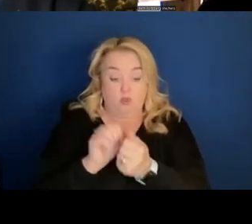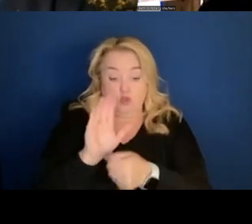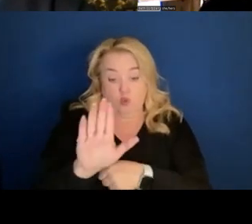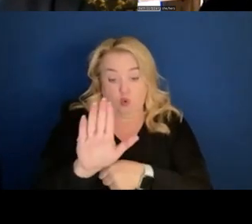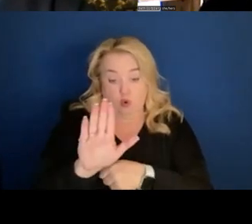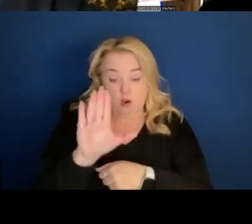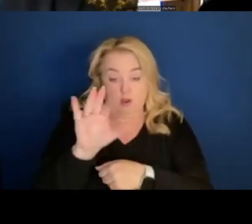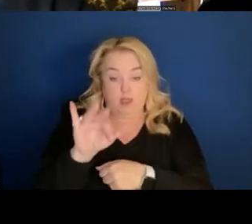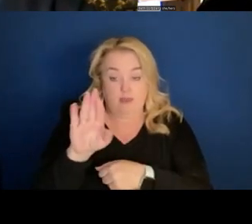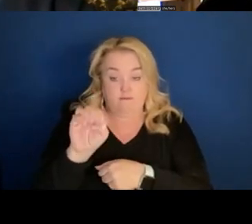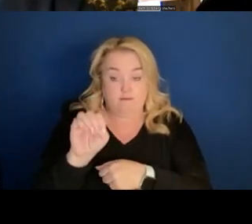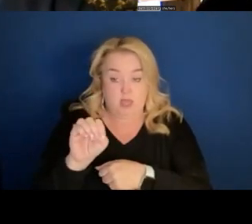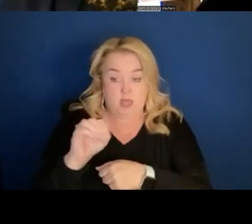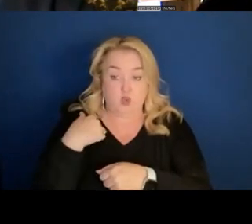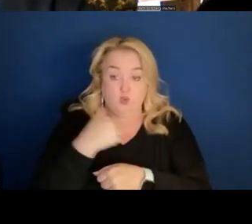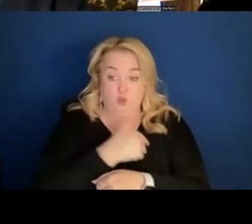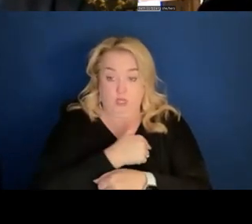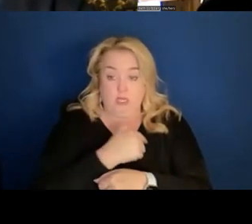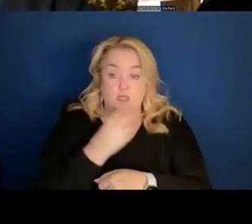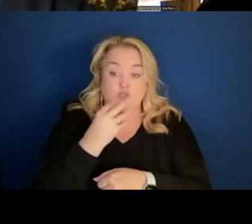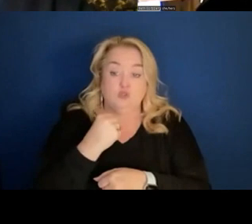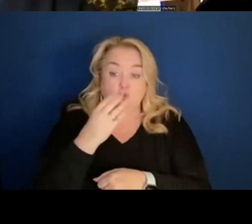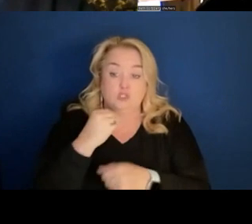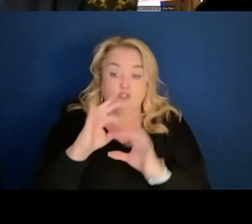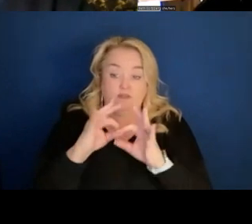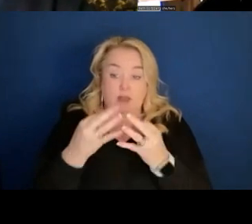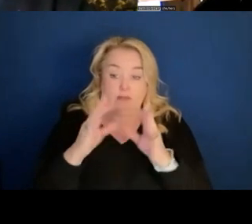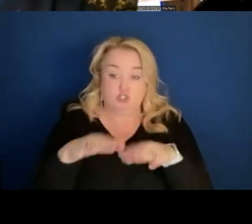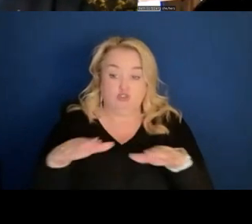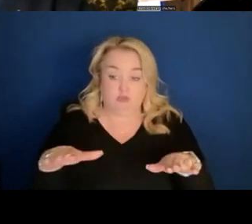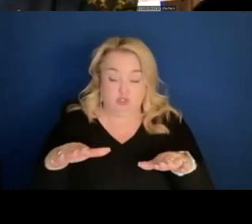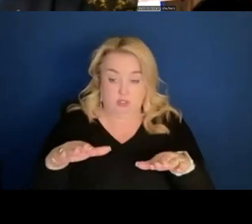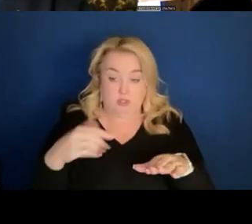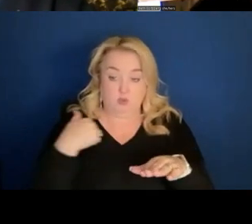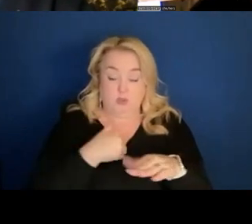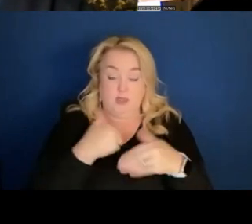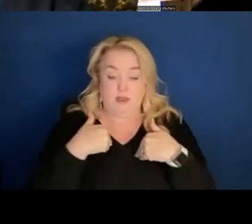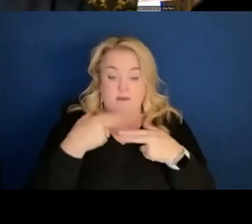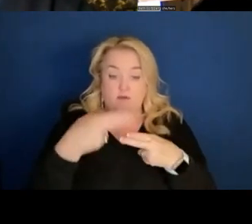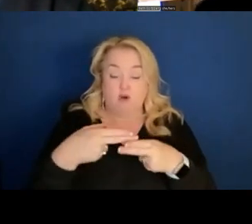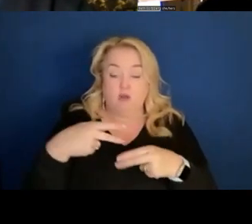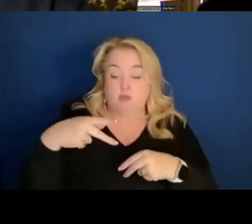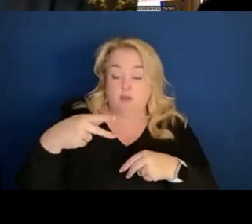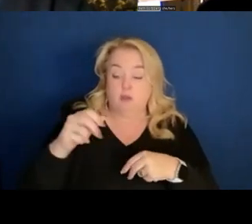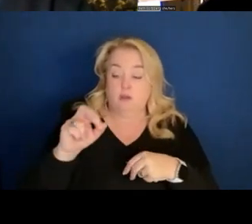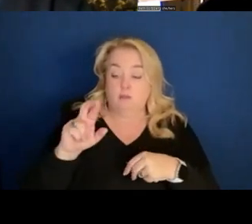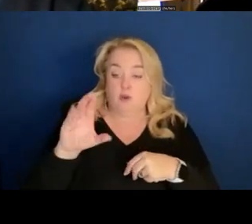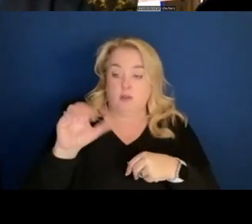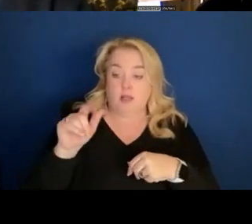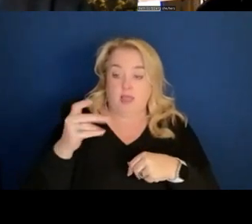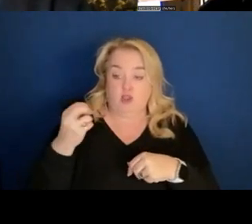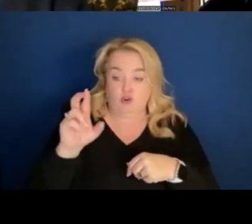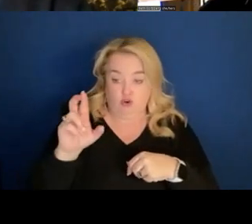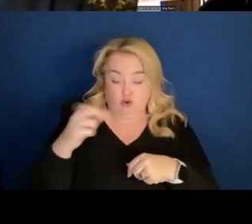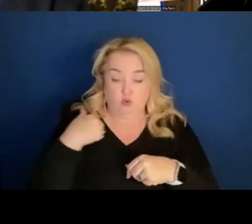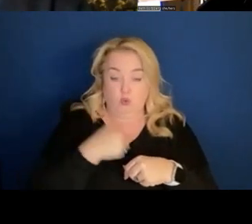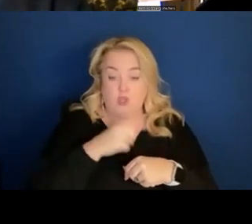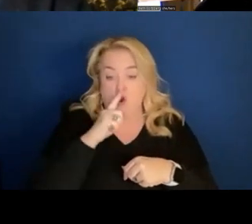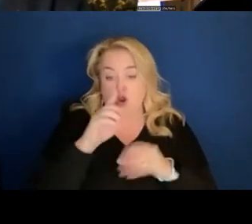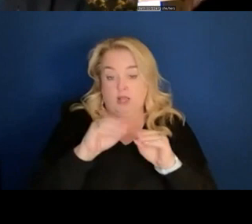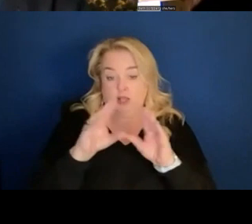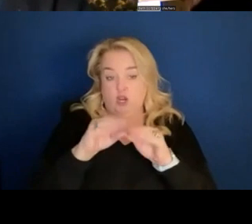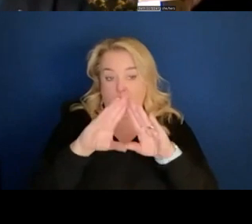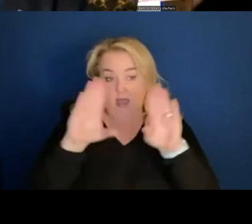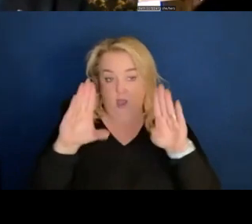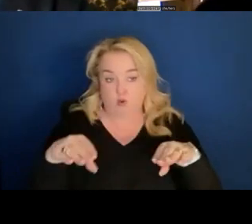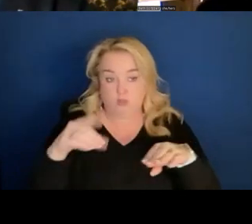we at Jewish Family and Children's Service have an initiative called the Percolator. We've been acting as a clearinghouse since